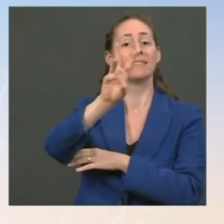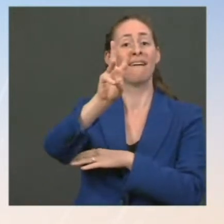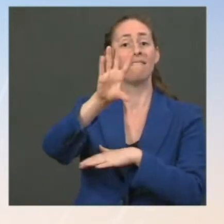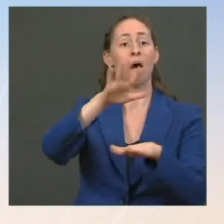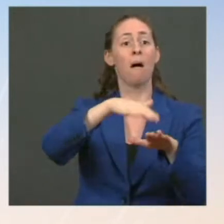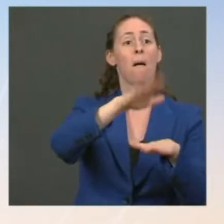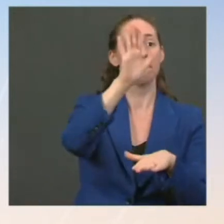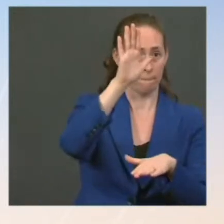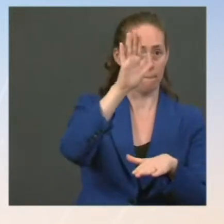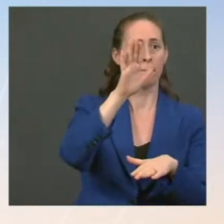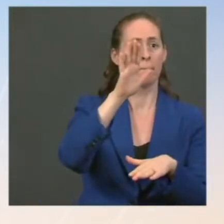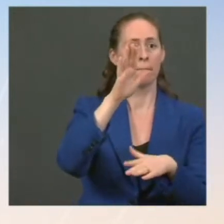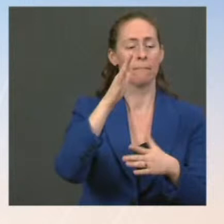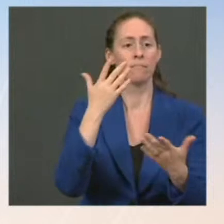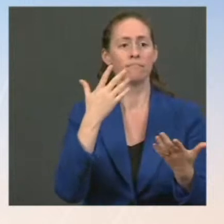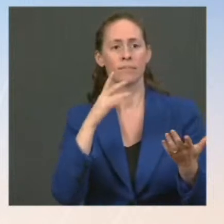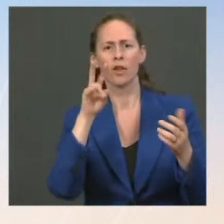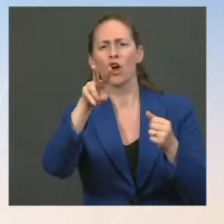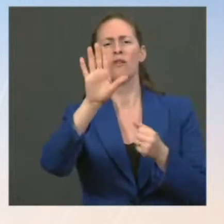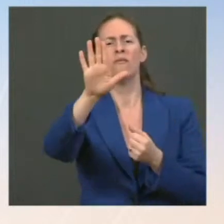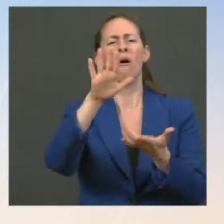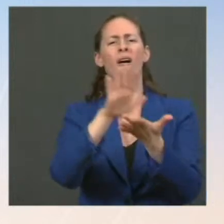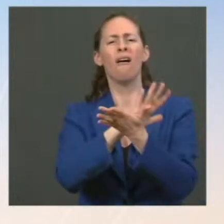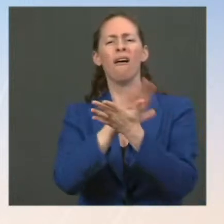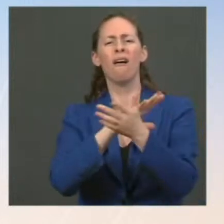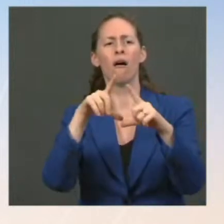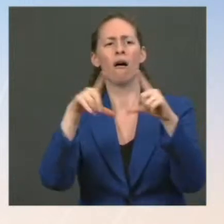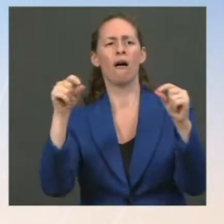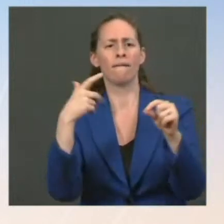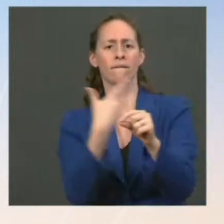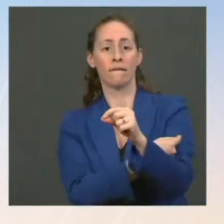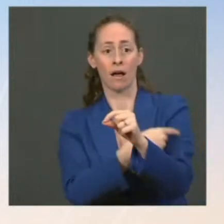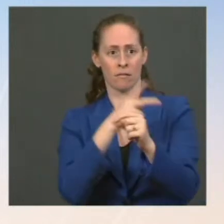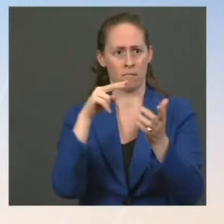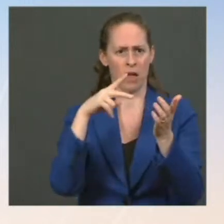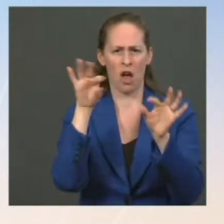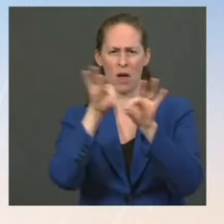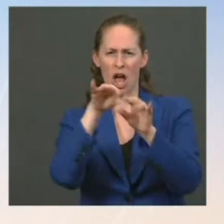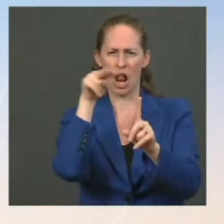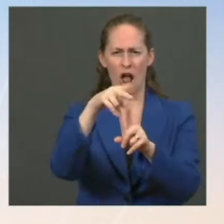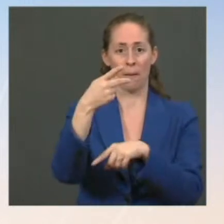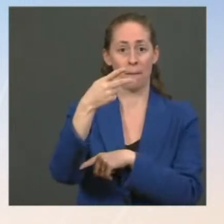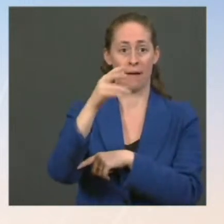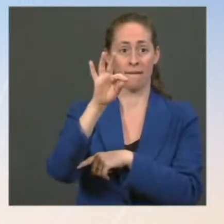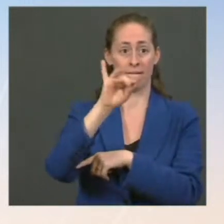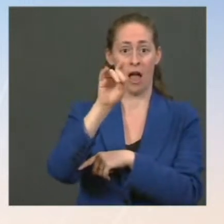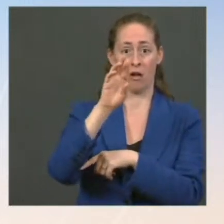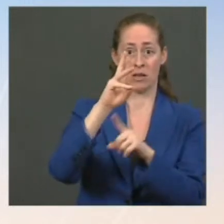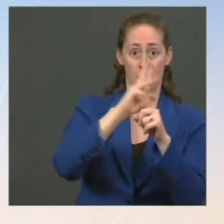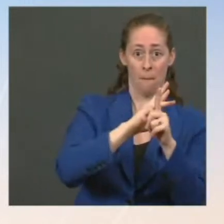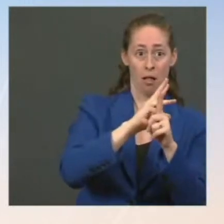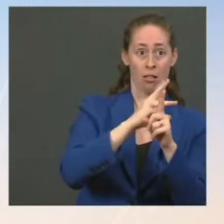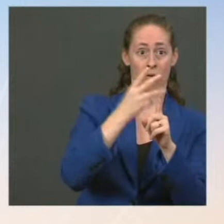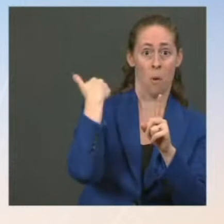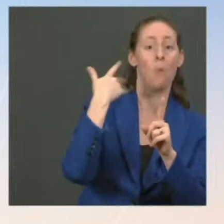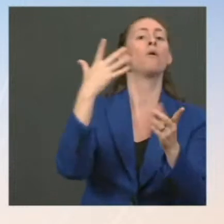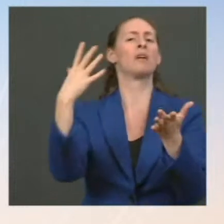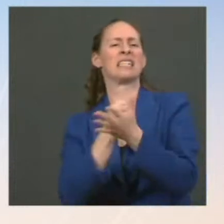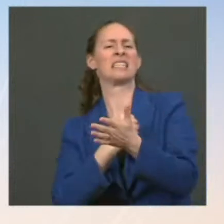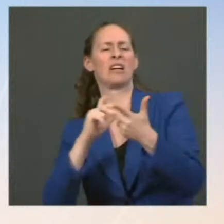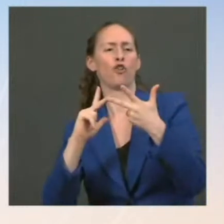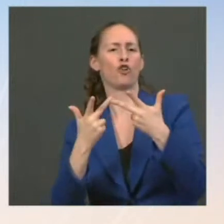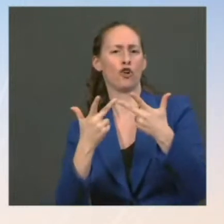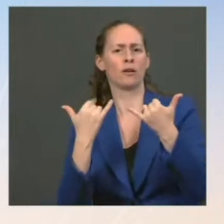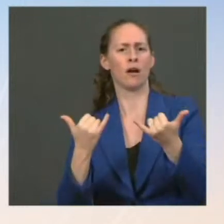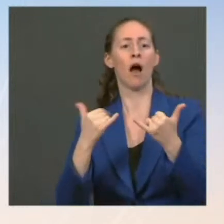vaccine cards. If it's been more than 6 months and they had the Pfizer shot, they should go get another shot. Long-term care residents and